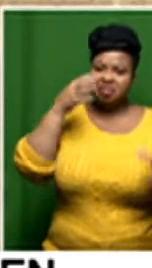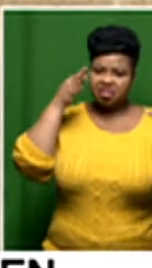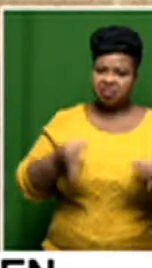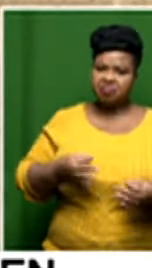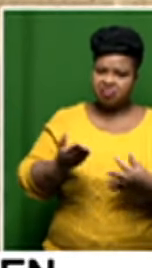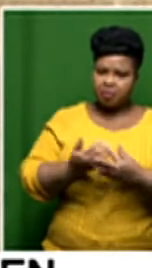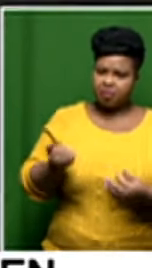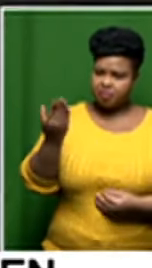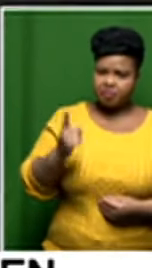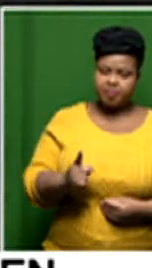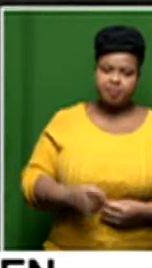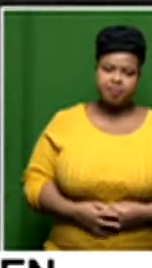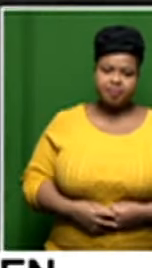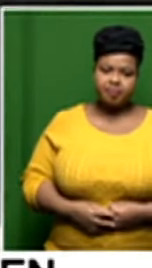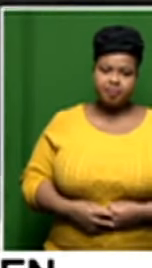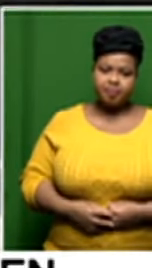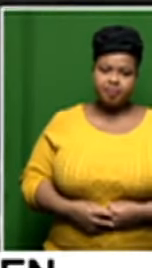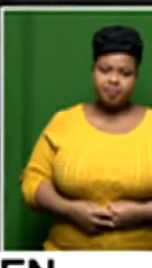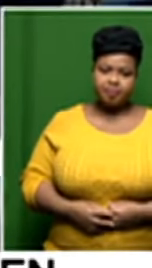to file the application.